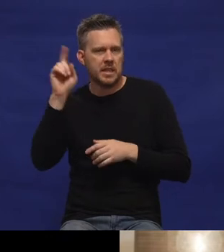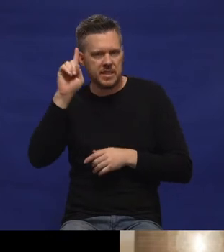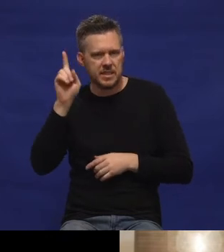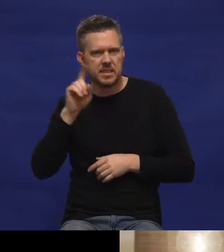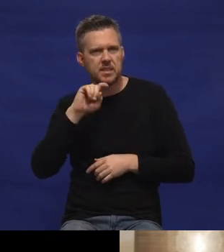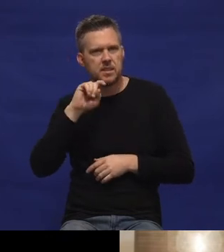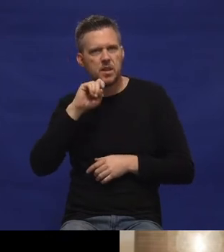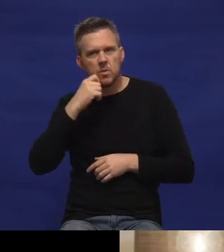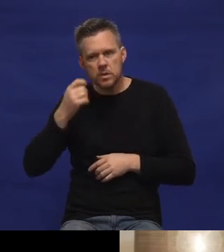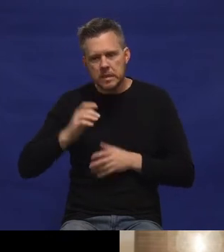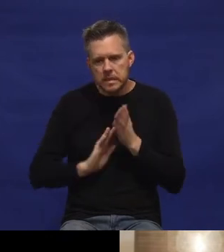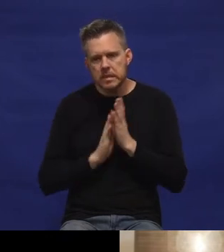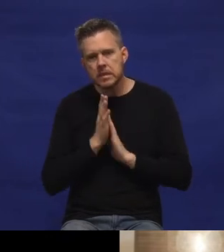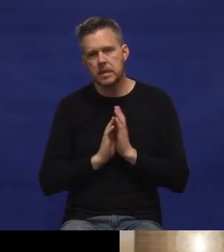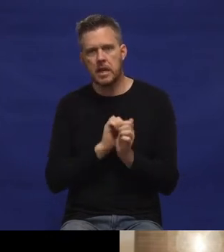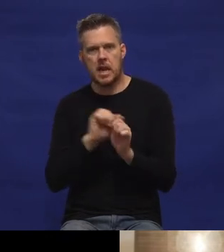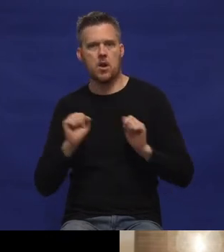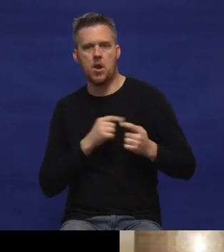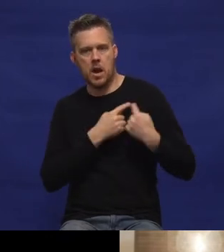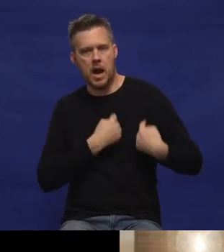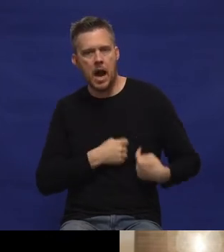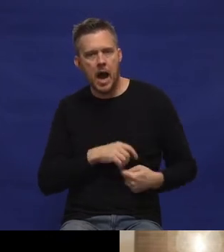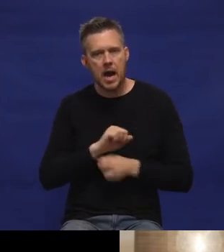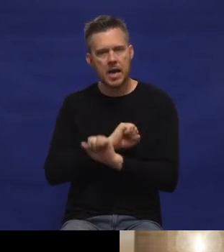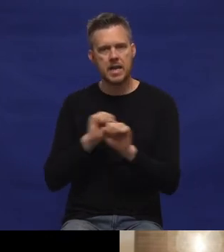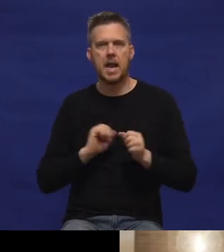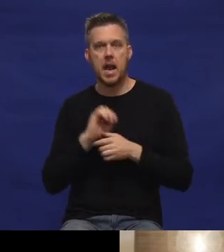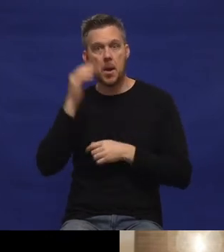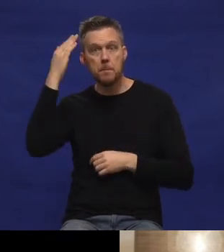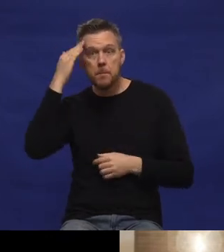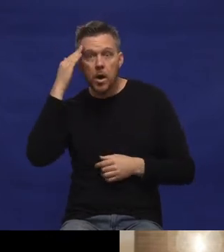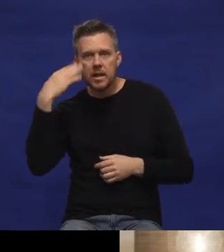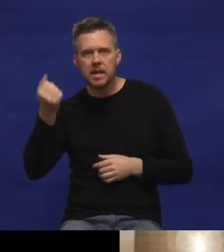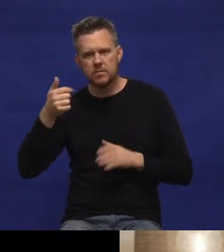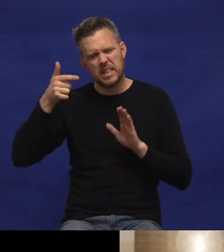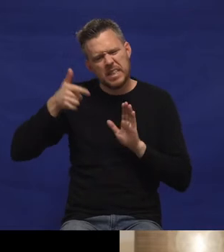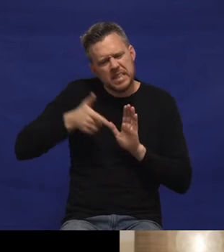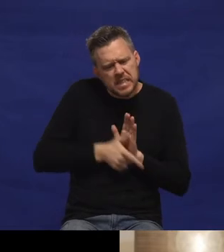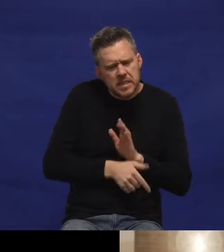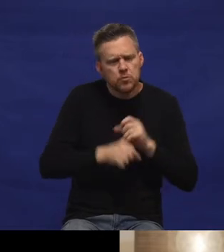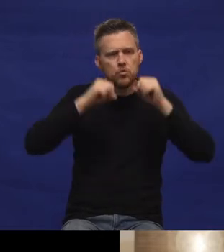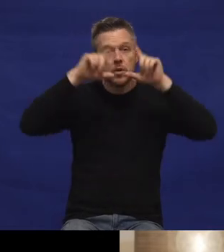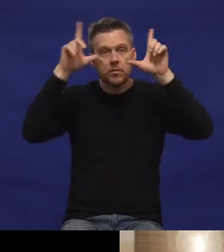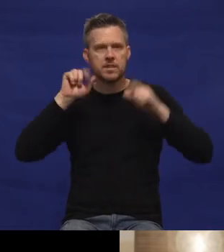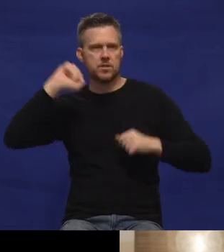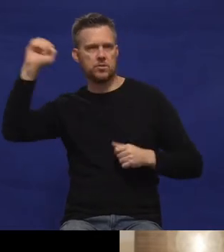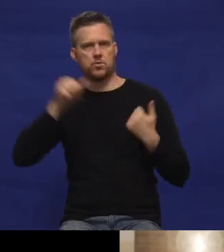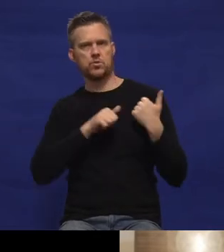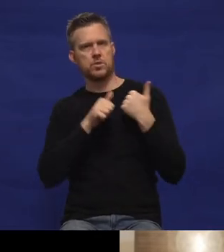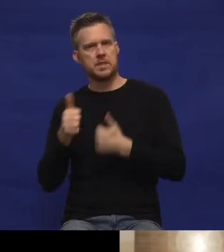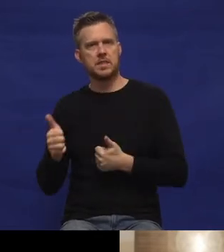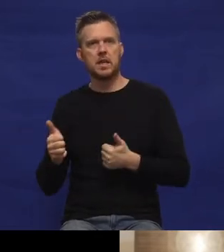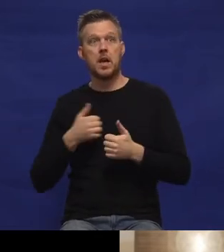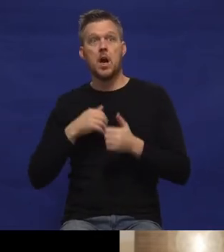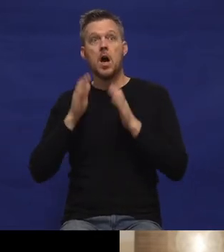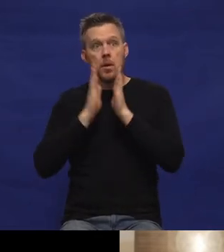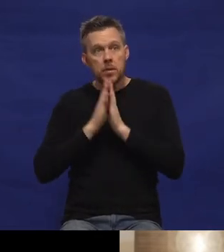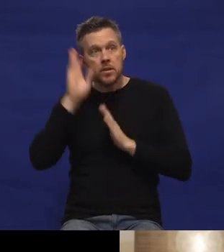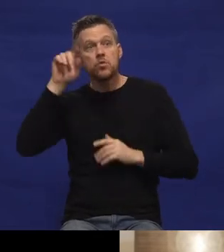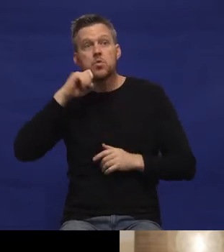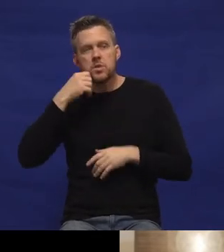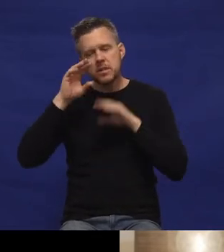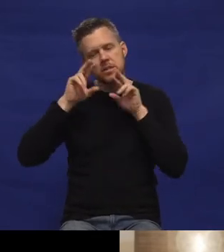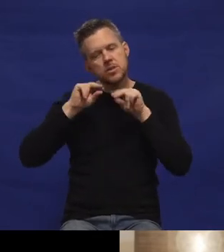going to stimulate our heart and our mind to have a deeper revelation of your goodness. And so I pray, God, that you would speak through me